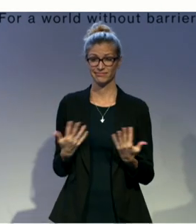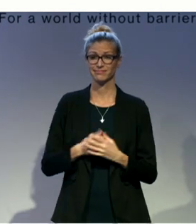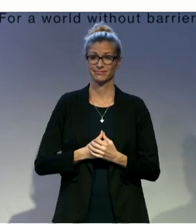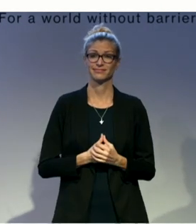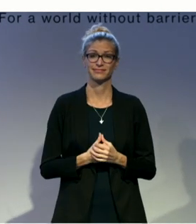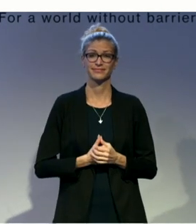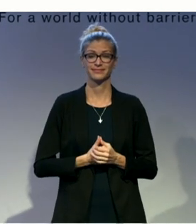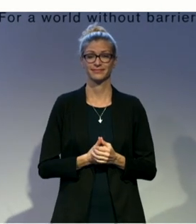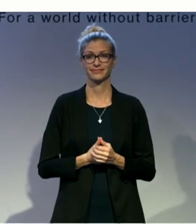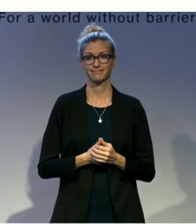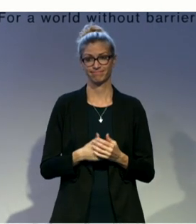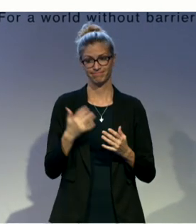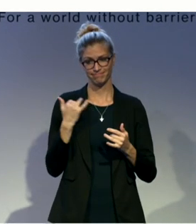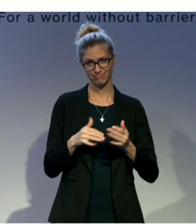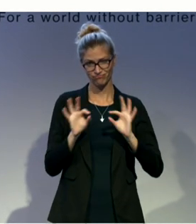a